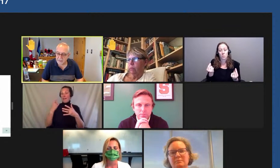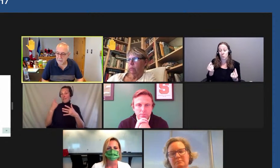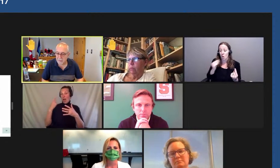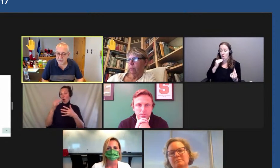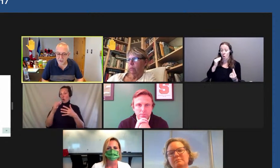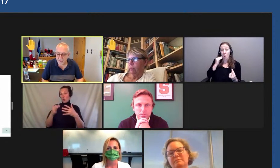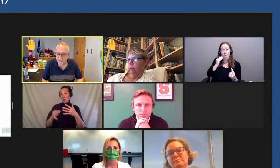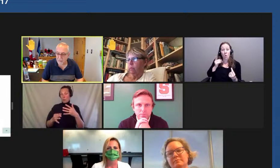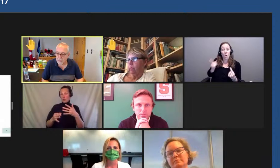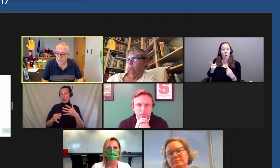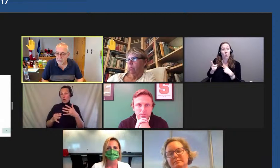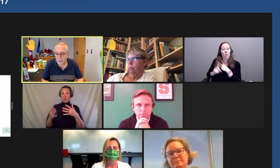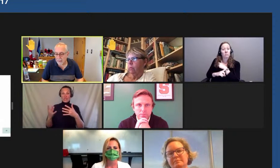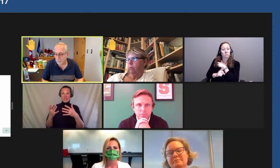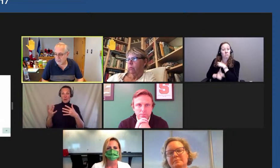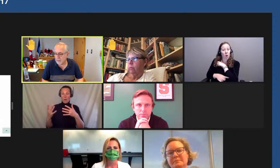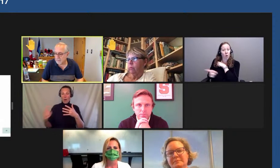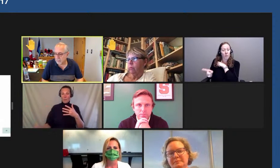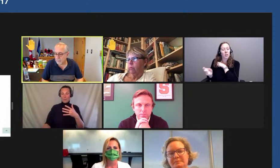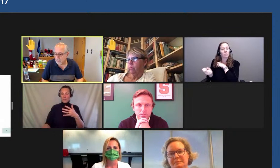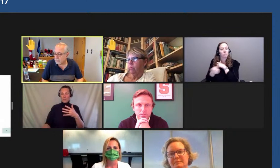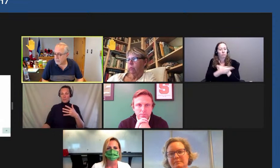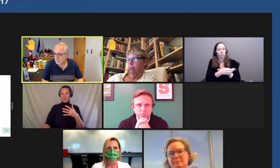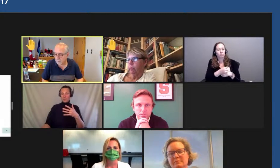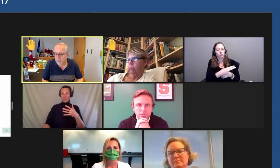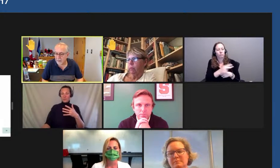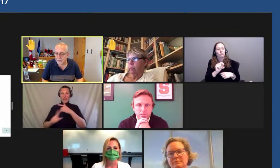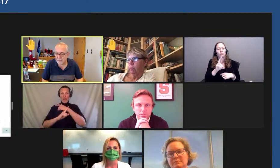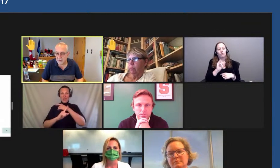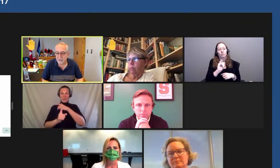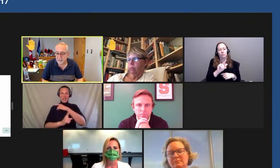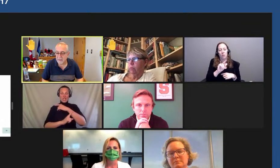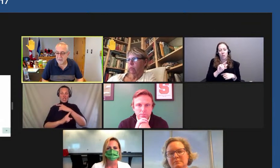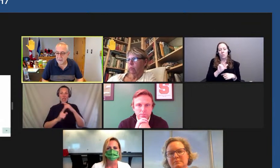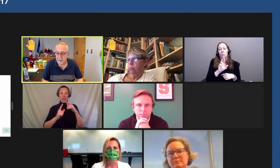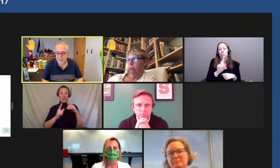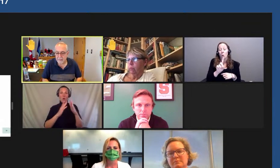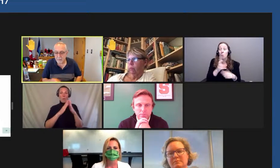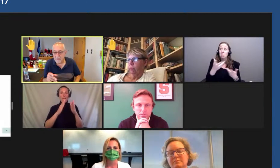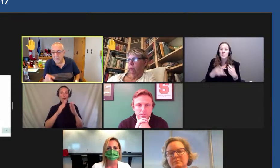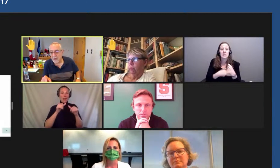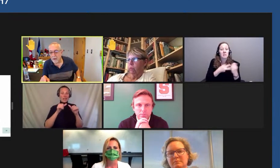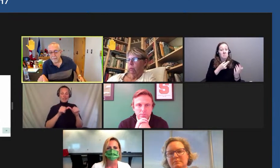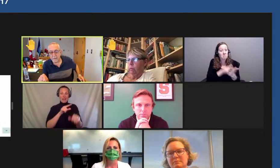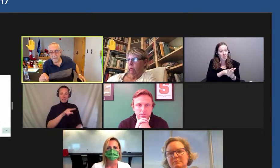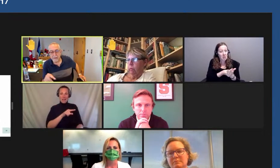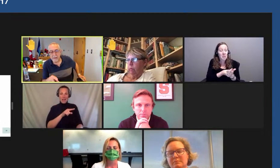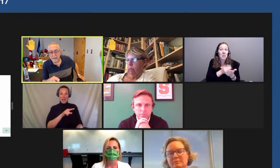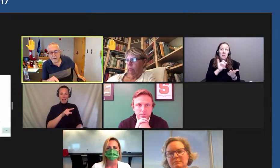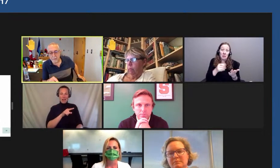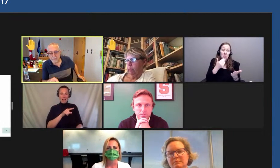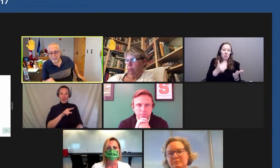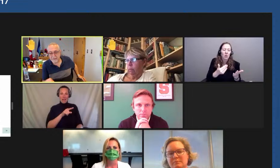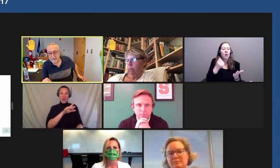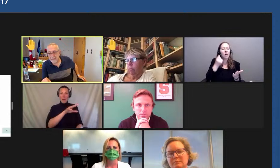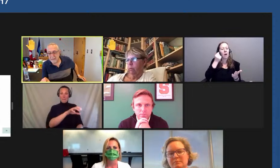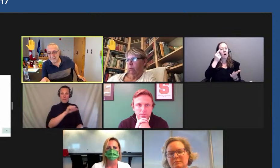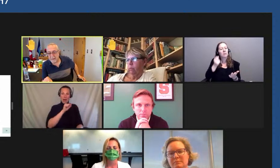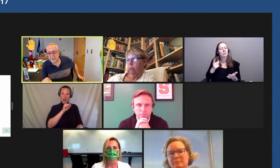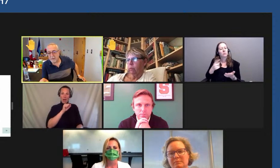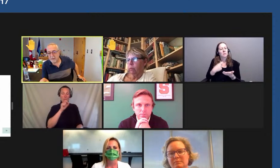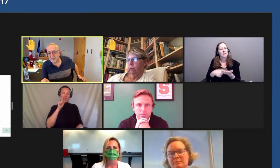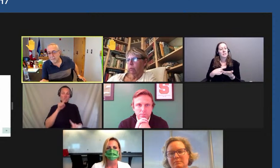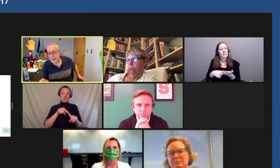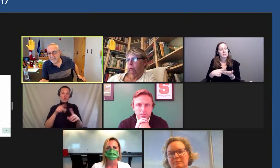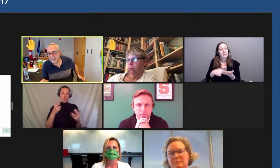residential waste to the trail road, and we save some money, which is fine. It's a good decision. But when you talk about, waste facility